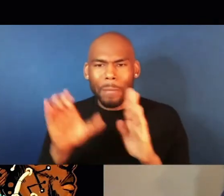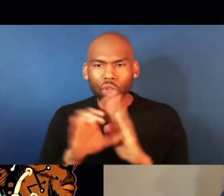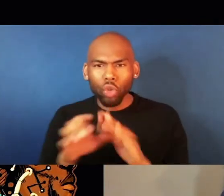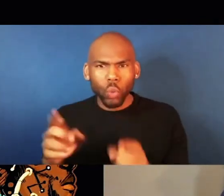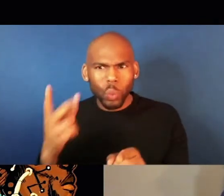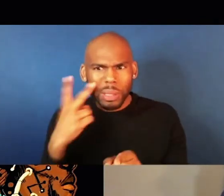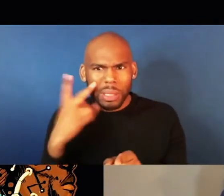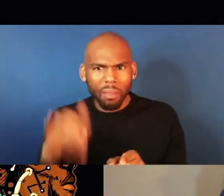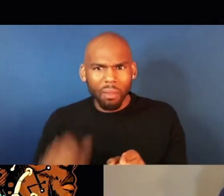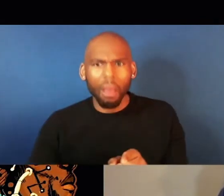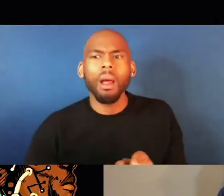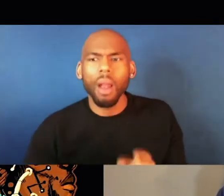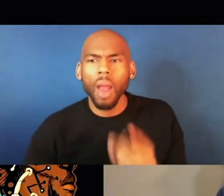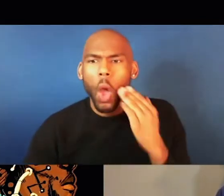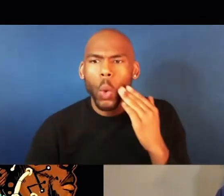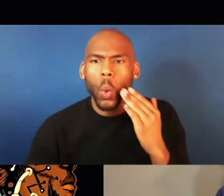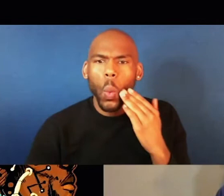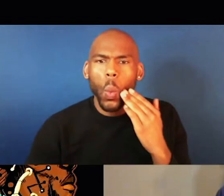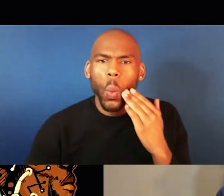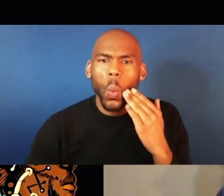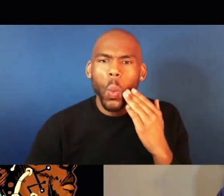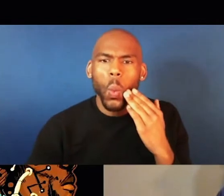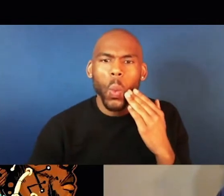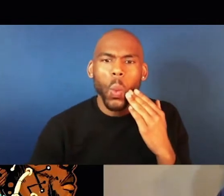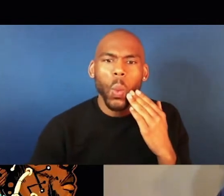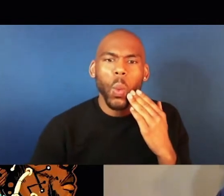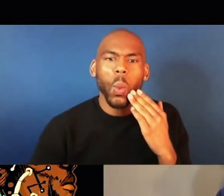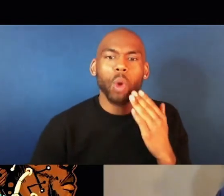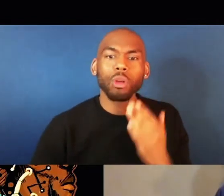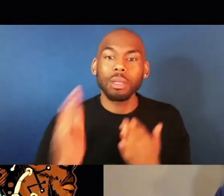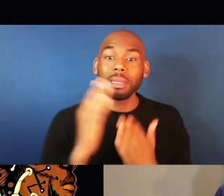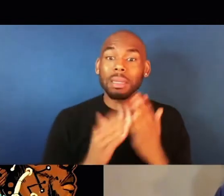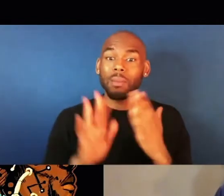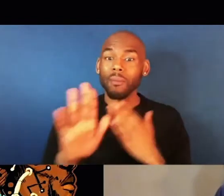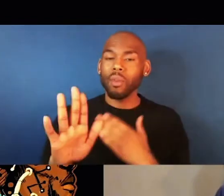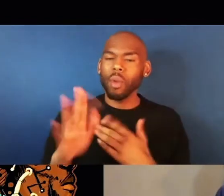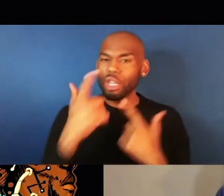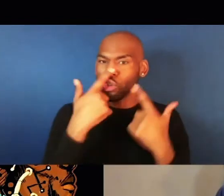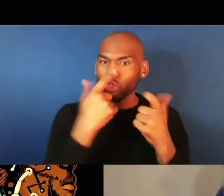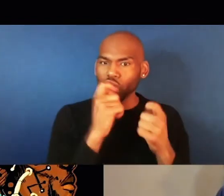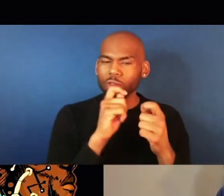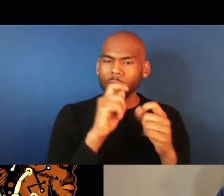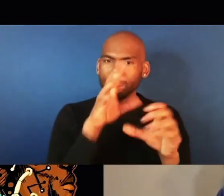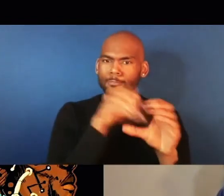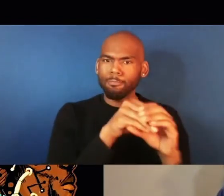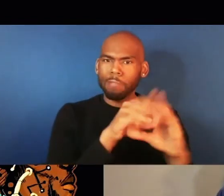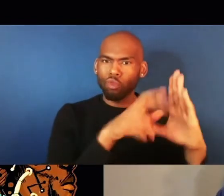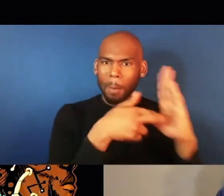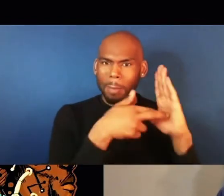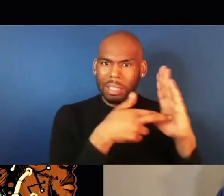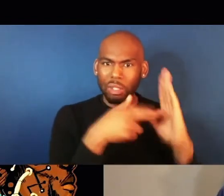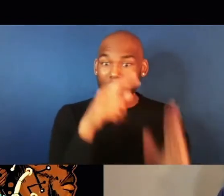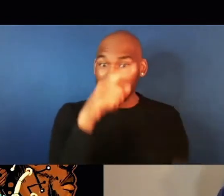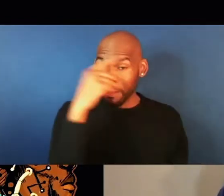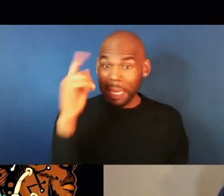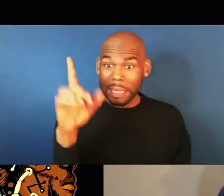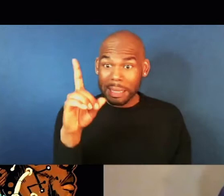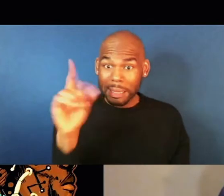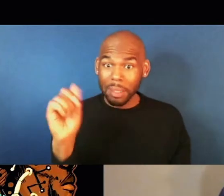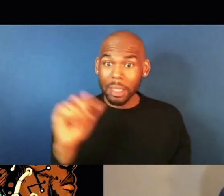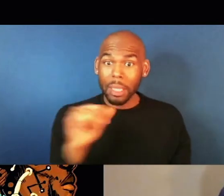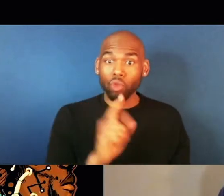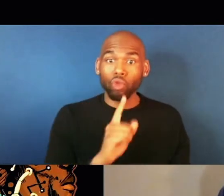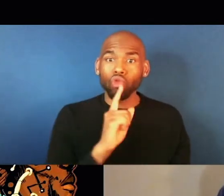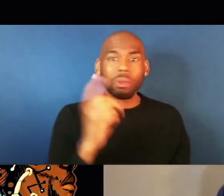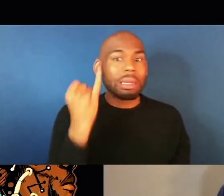you seen those? Because I know that some of your interest is in, the idea of like representation of Blacks and